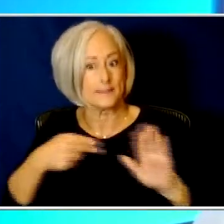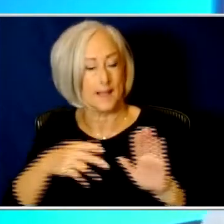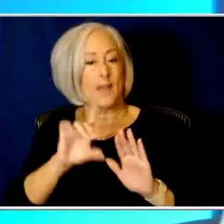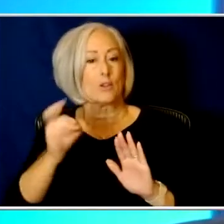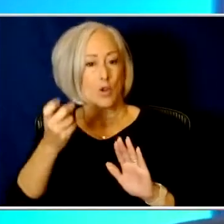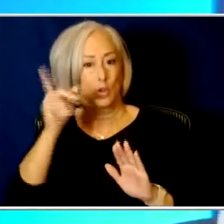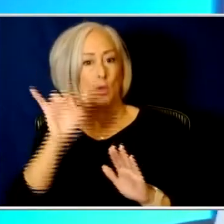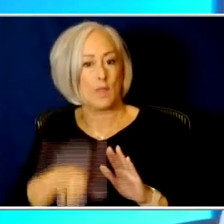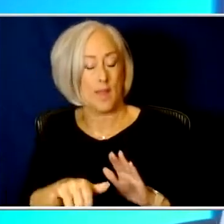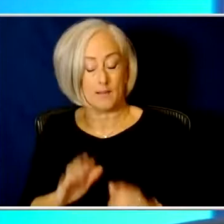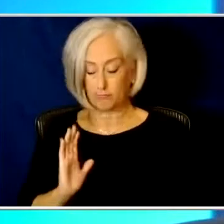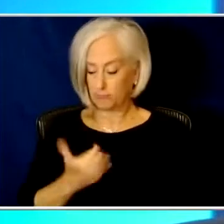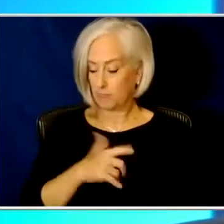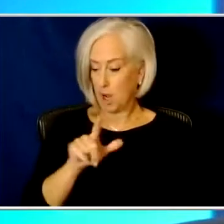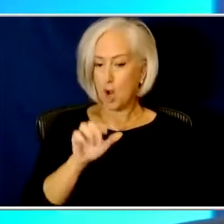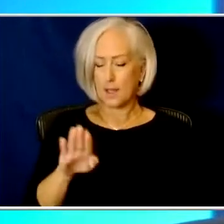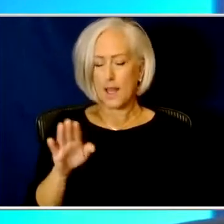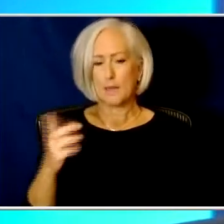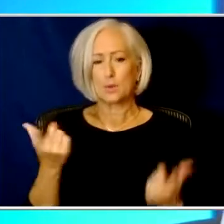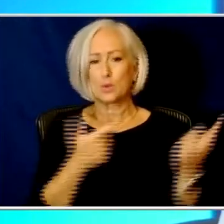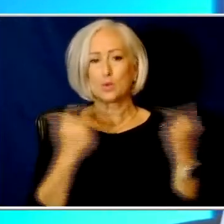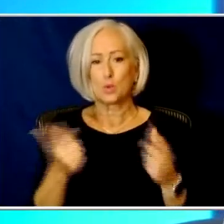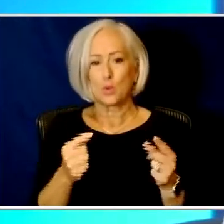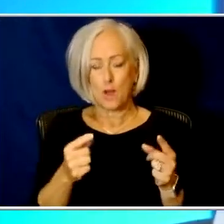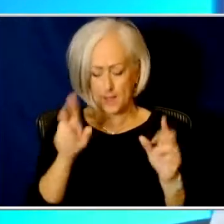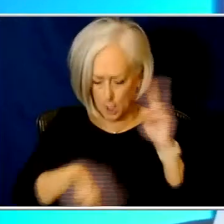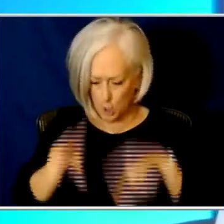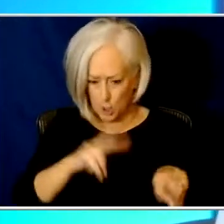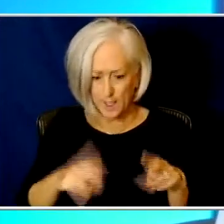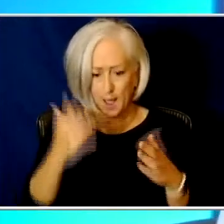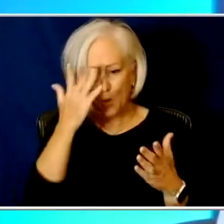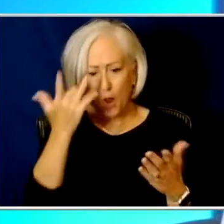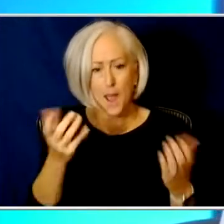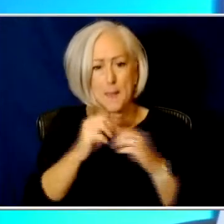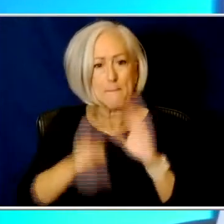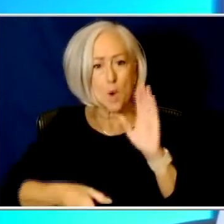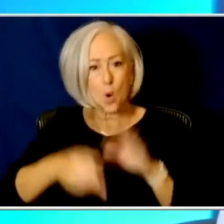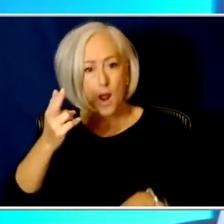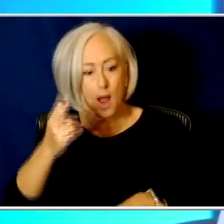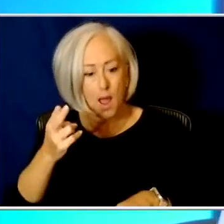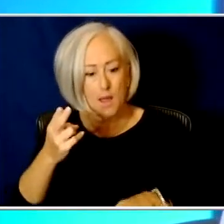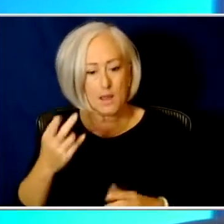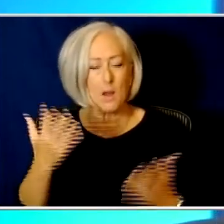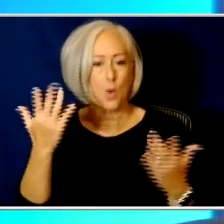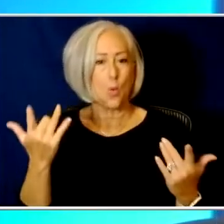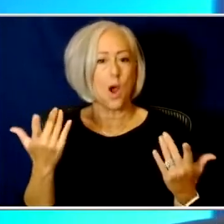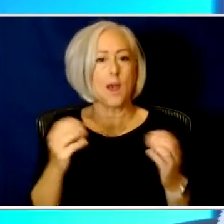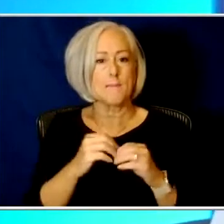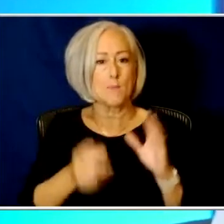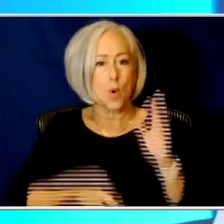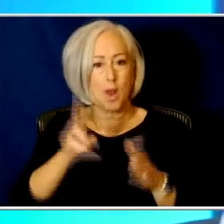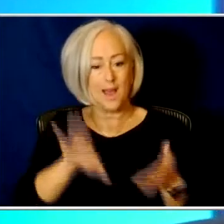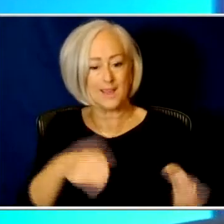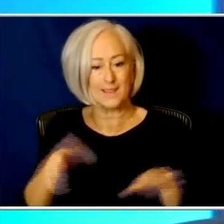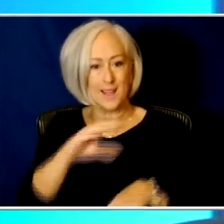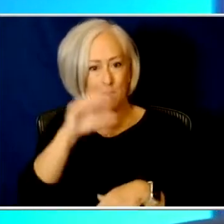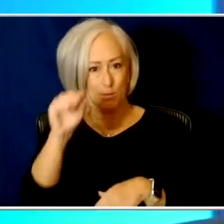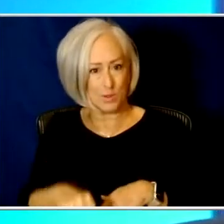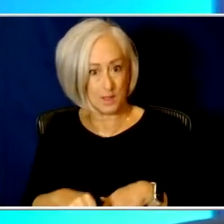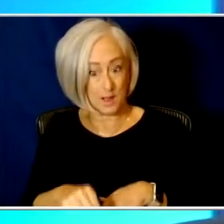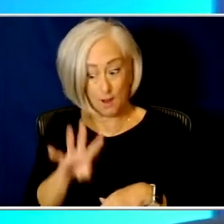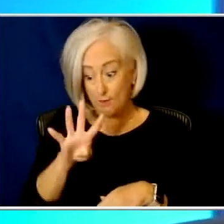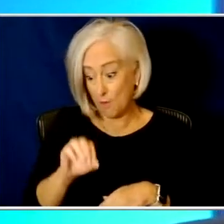is what is driving this higher incidence? And there's a higher mortality rate among African American women. They have a 40% higher mortality